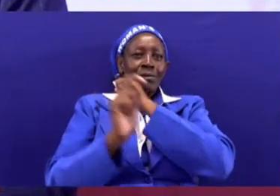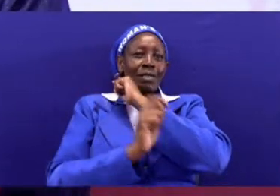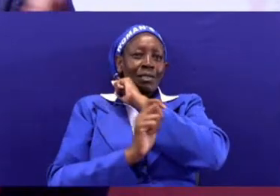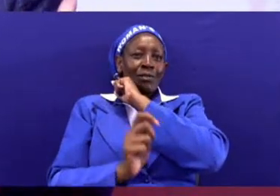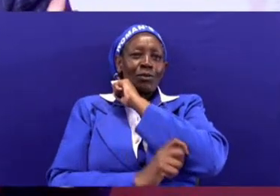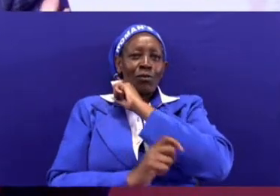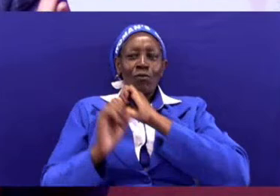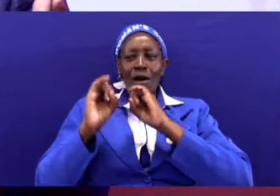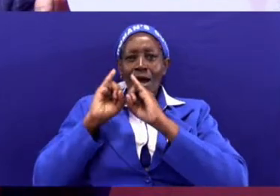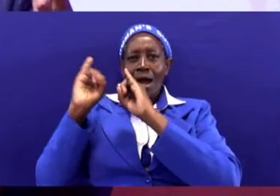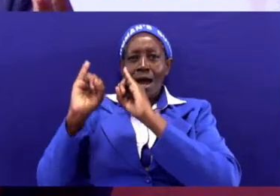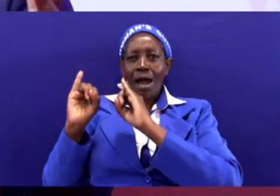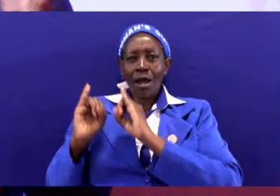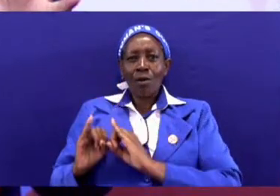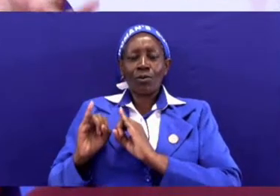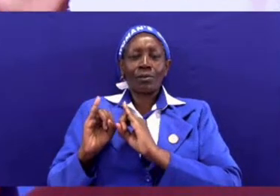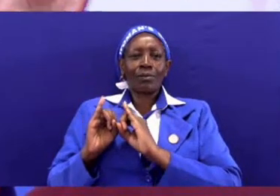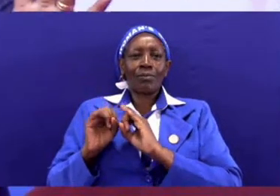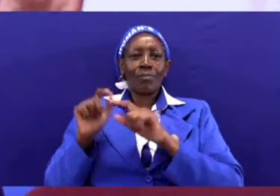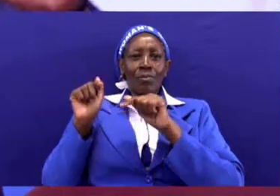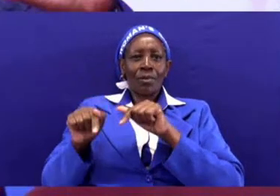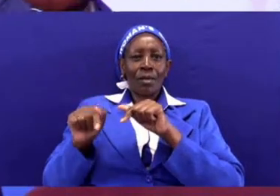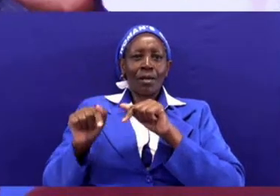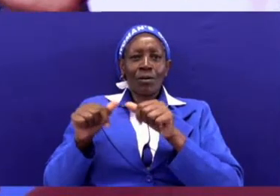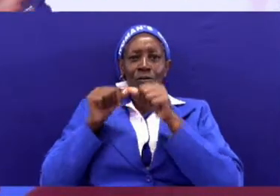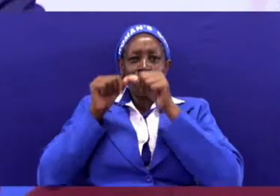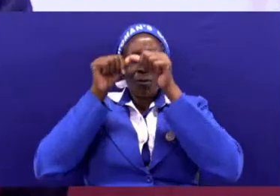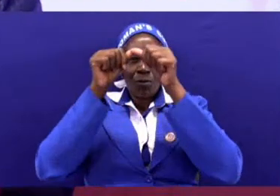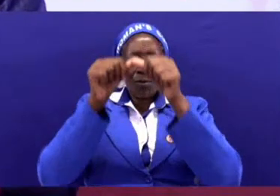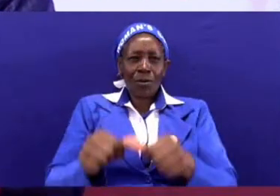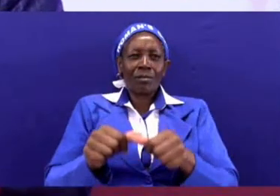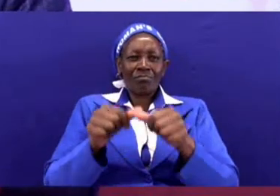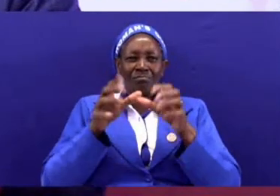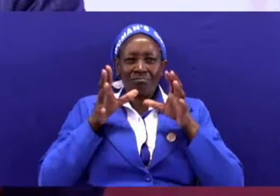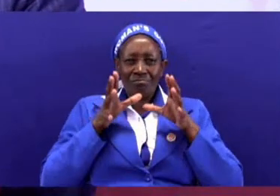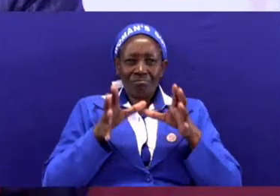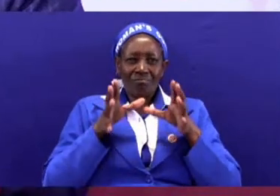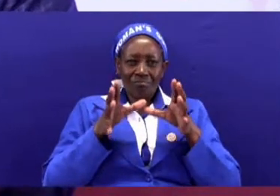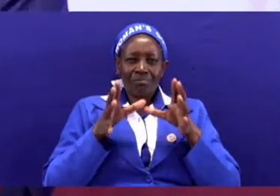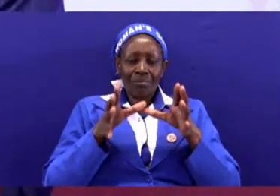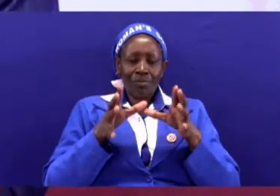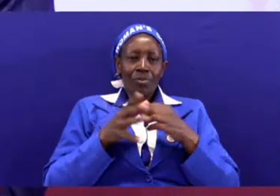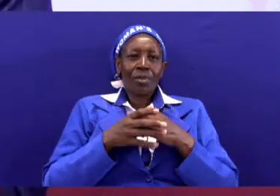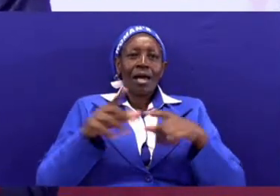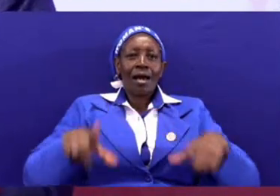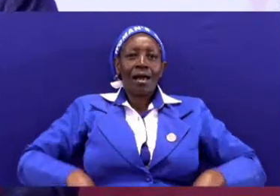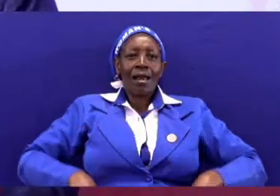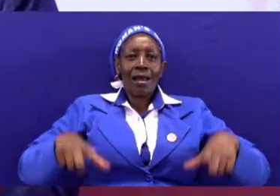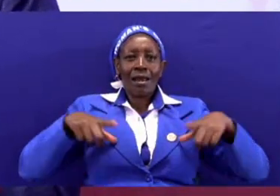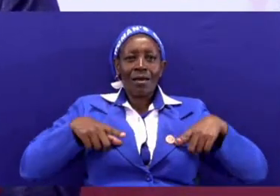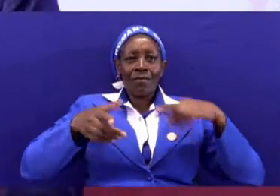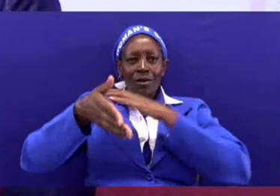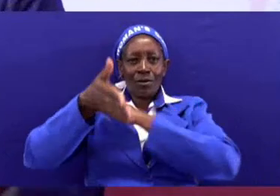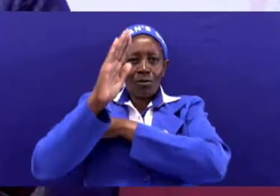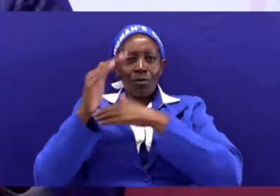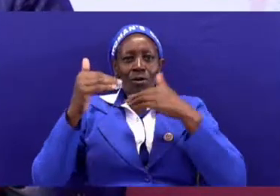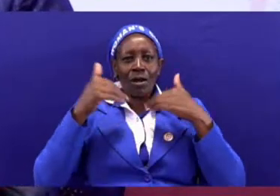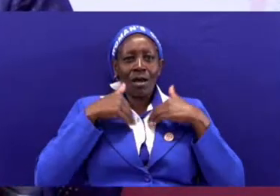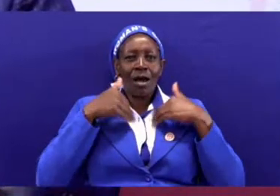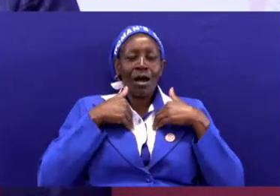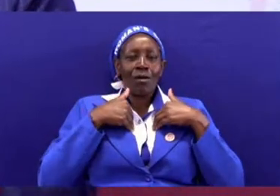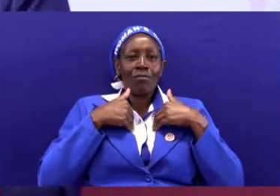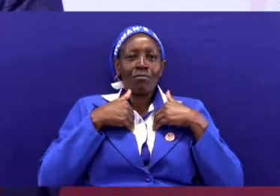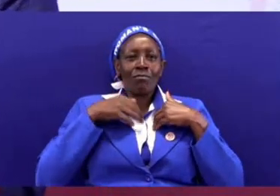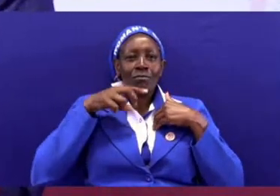The God of Mammon continues to tempt us to focus more on the externals, but our living God would have us walk a different path